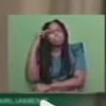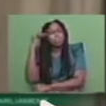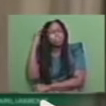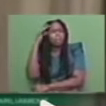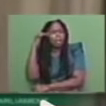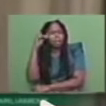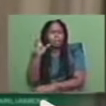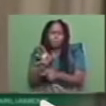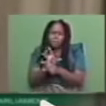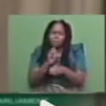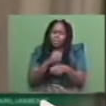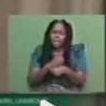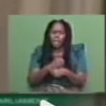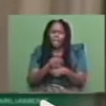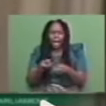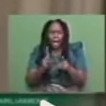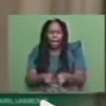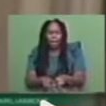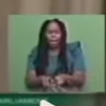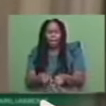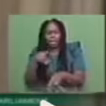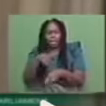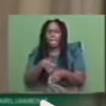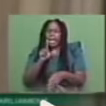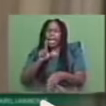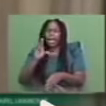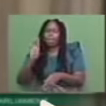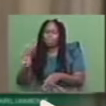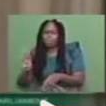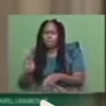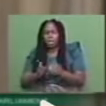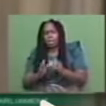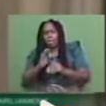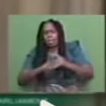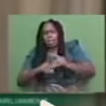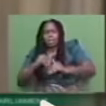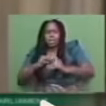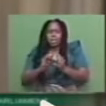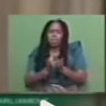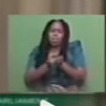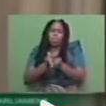conceptualizing. The Tobago Airport. Achievement.